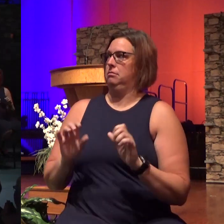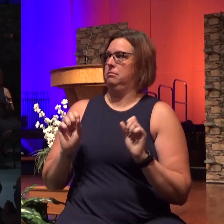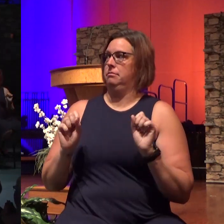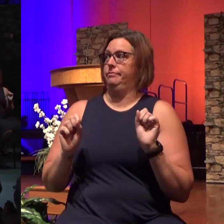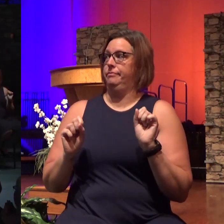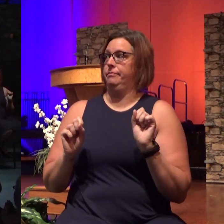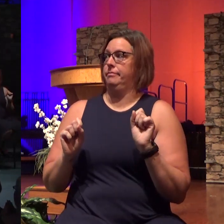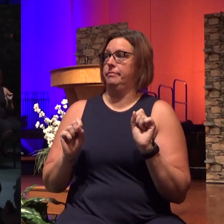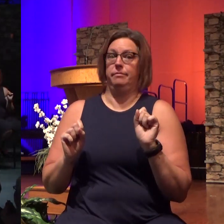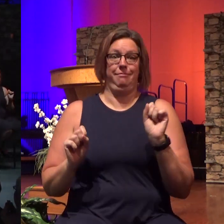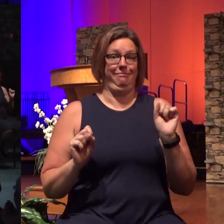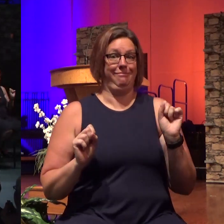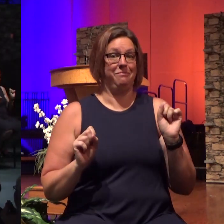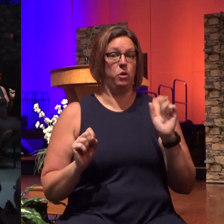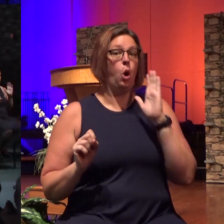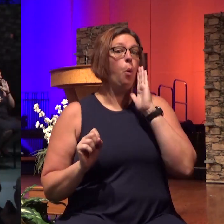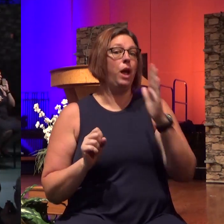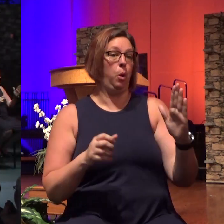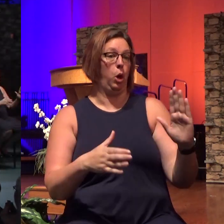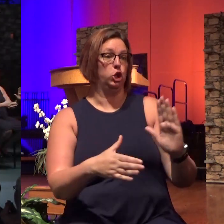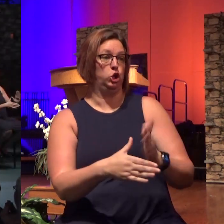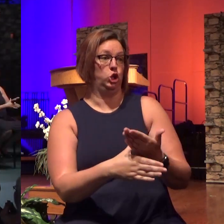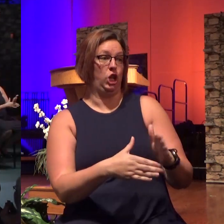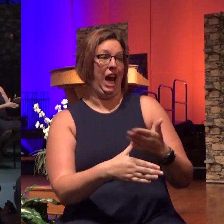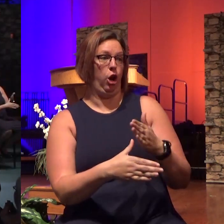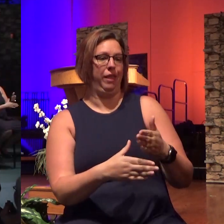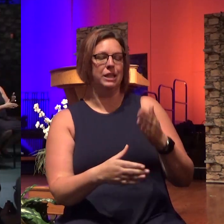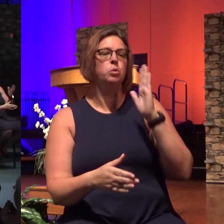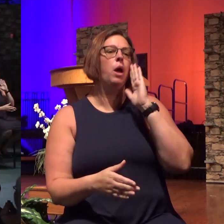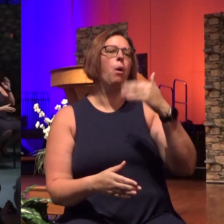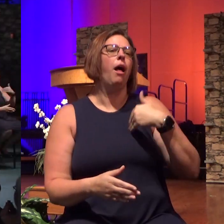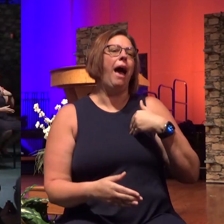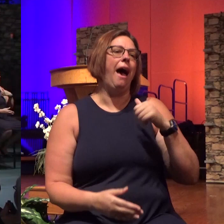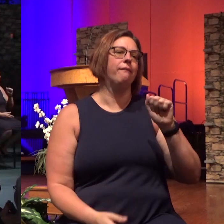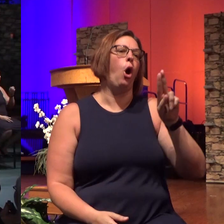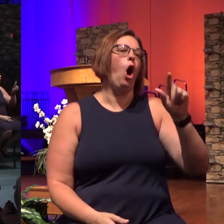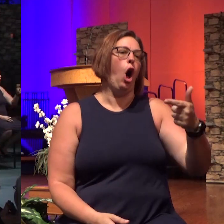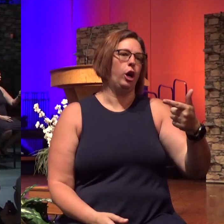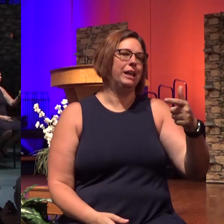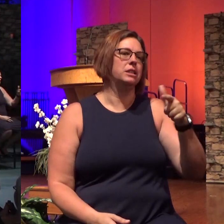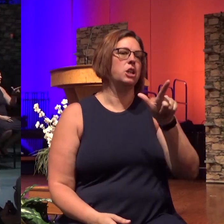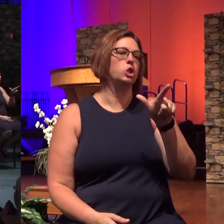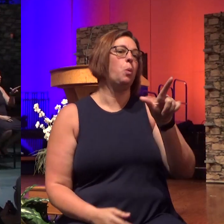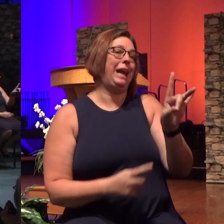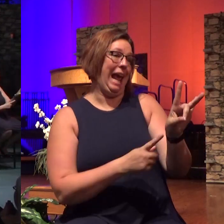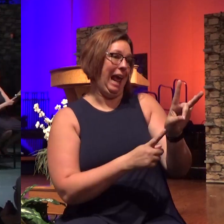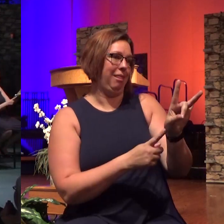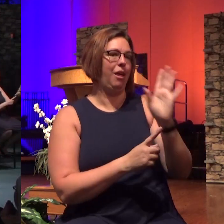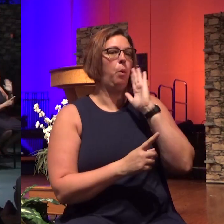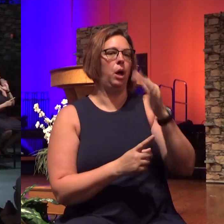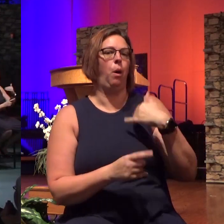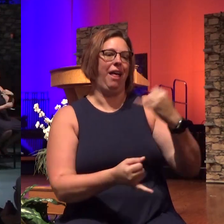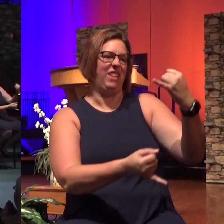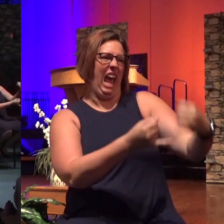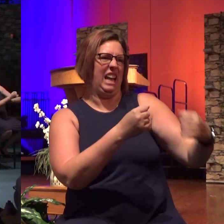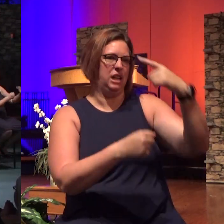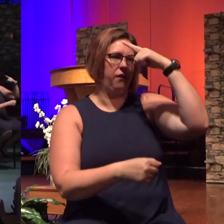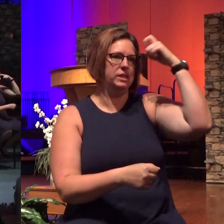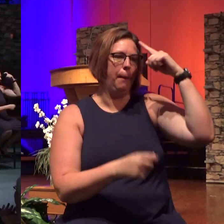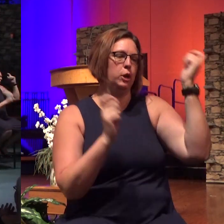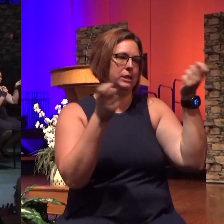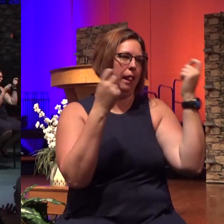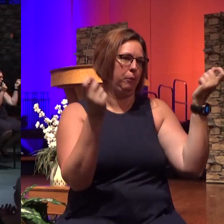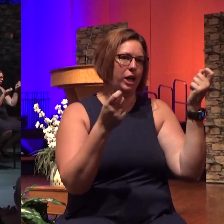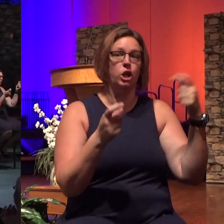all of you on August 28th. We're having a little end of summer celebration. We will have this project out. So yay, so we can participate. All